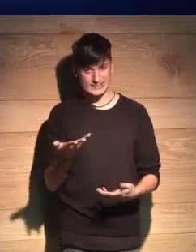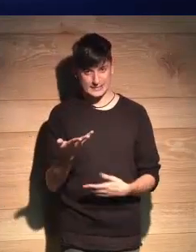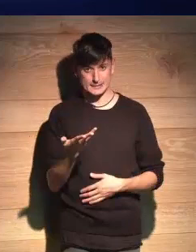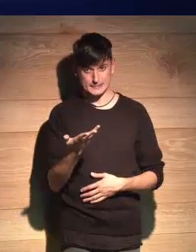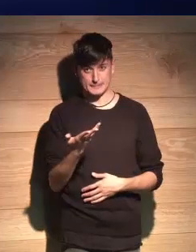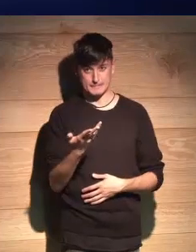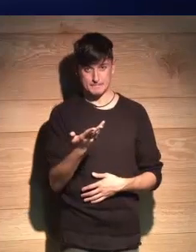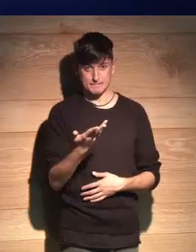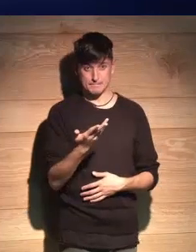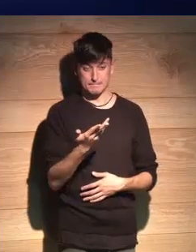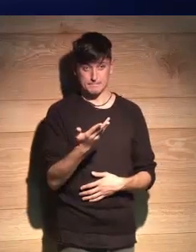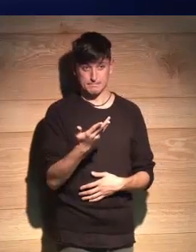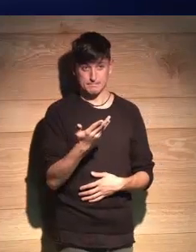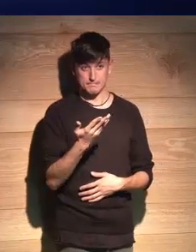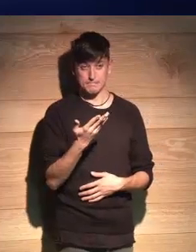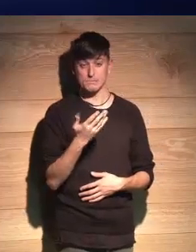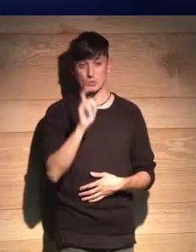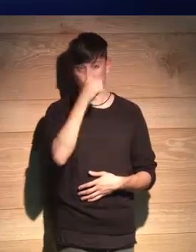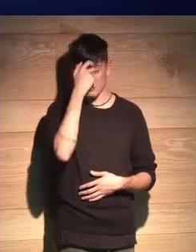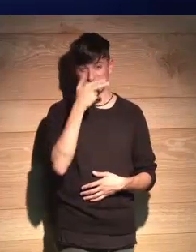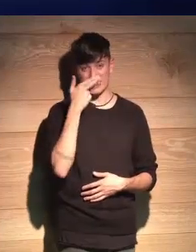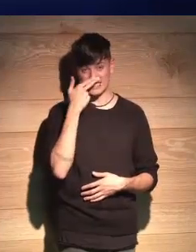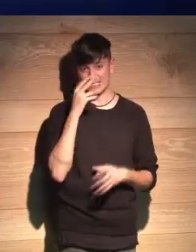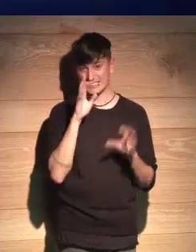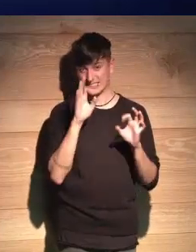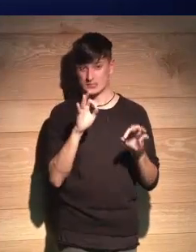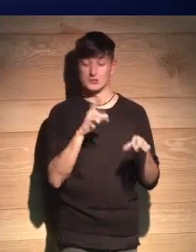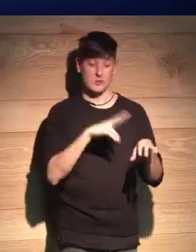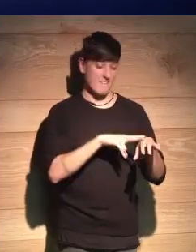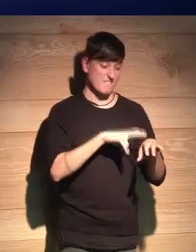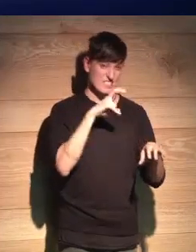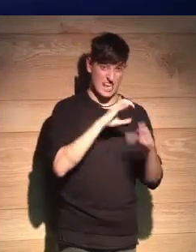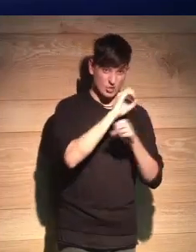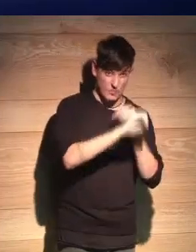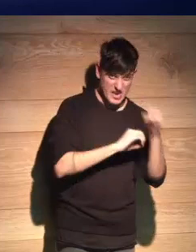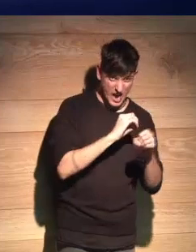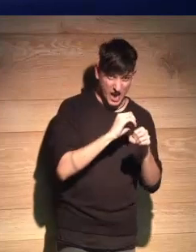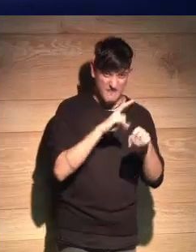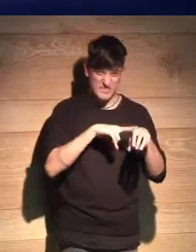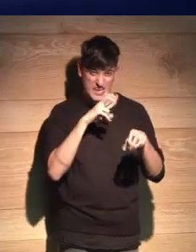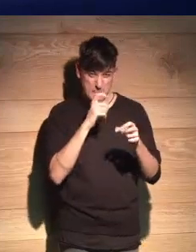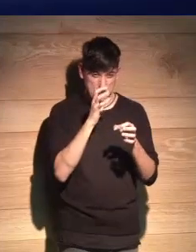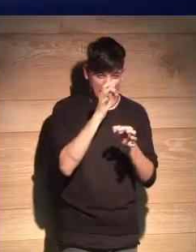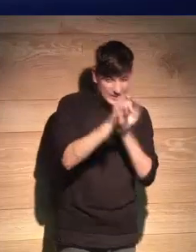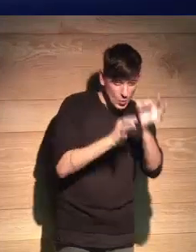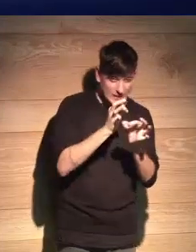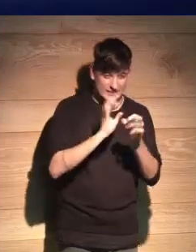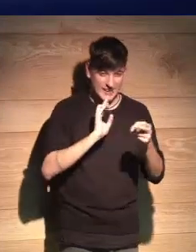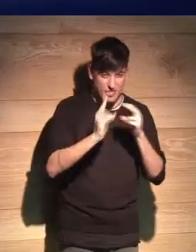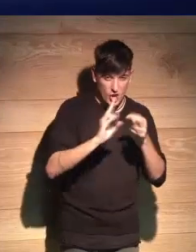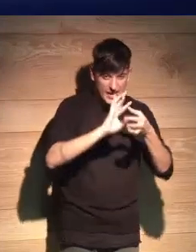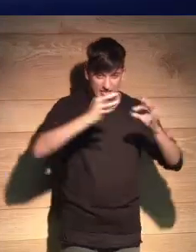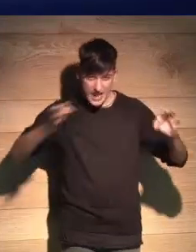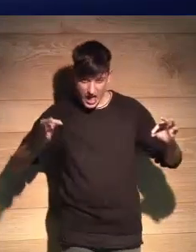very interesting concept that comes from atomic and particle